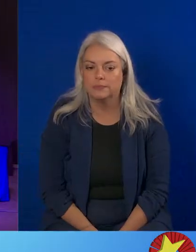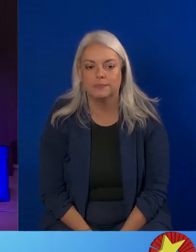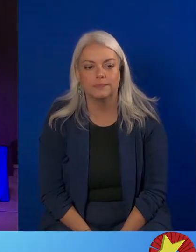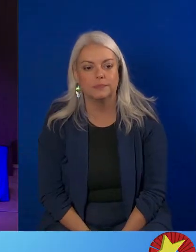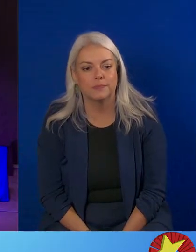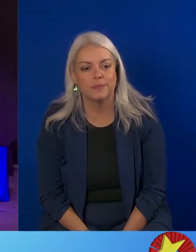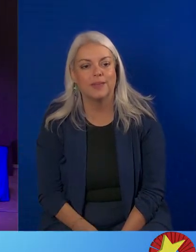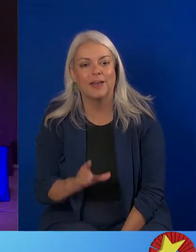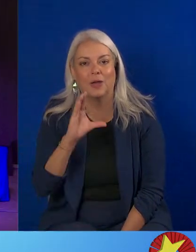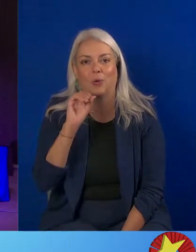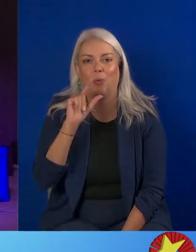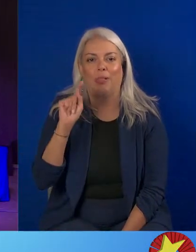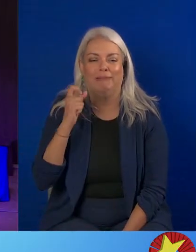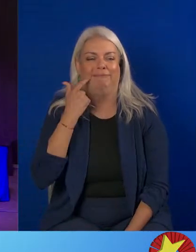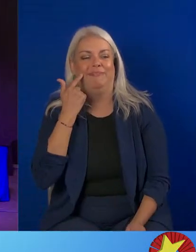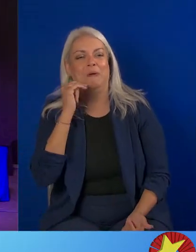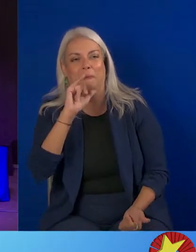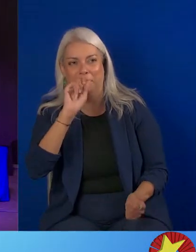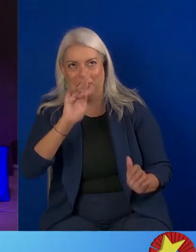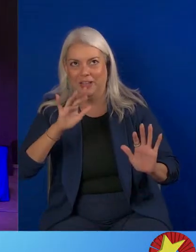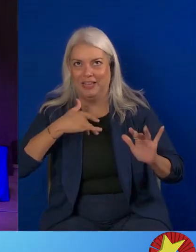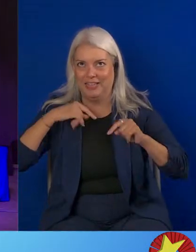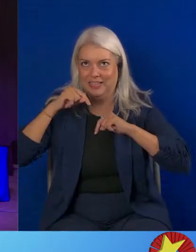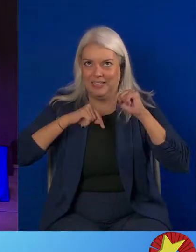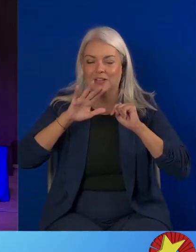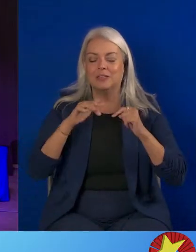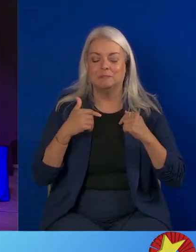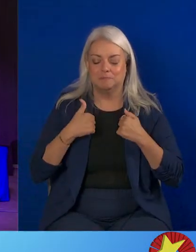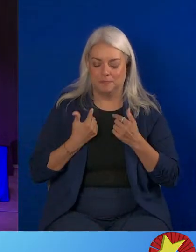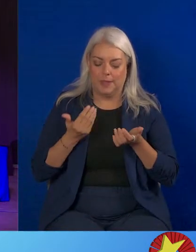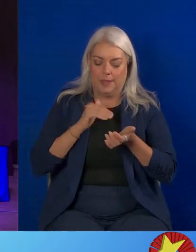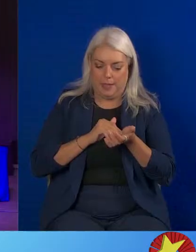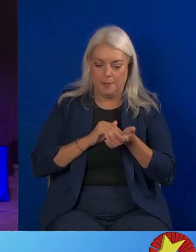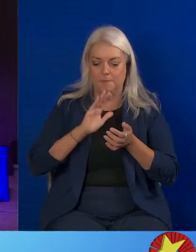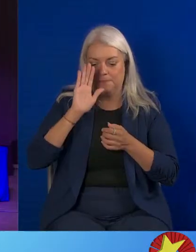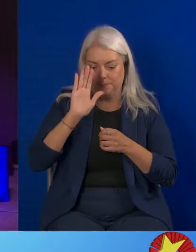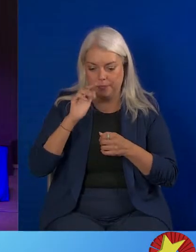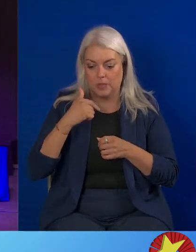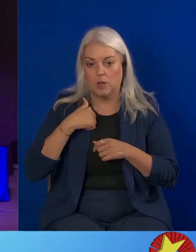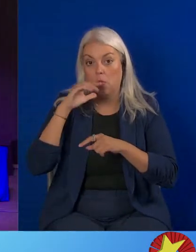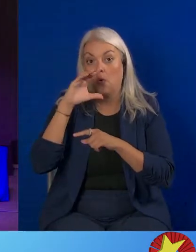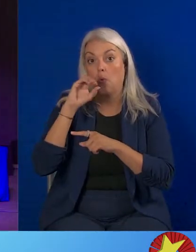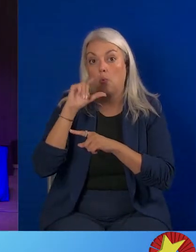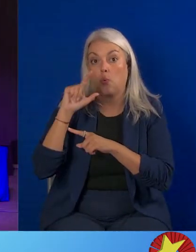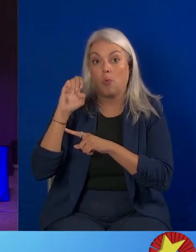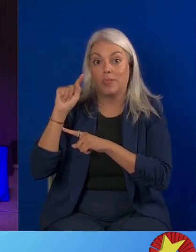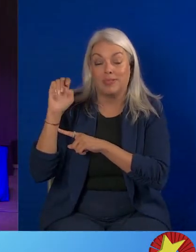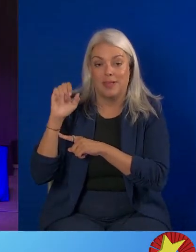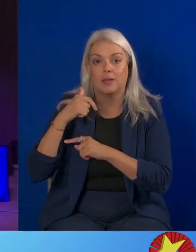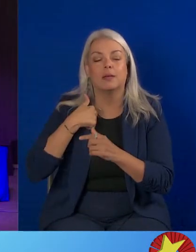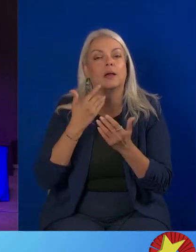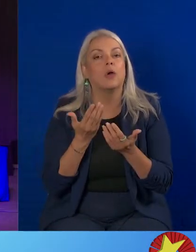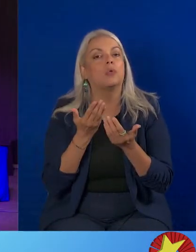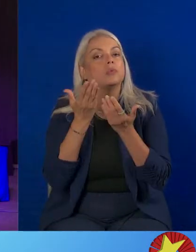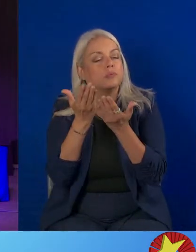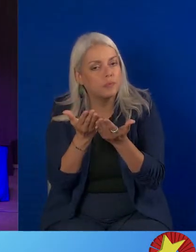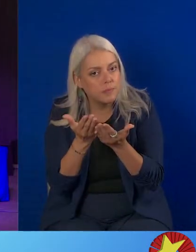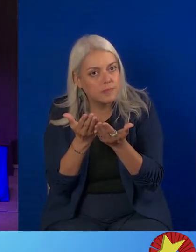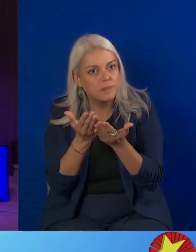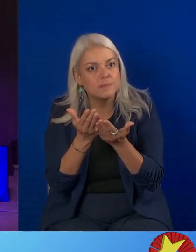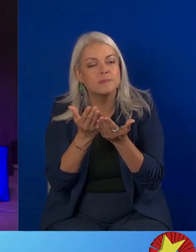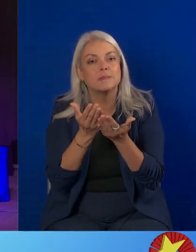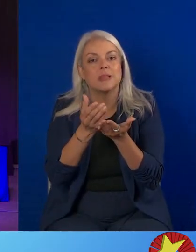I say? Okay. This is Colette. I recommend that